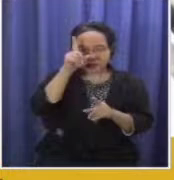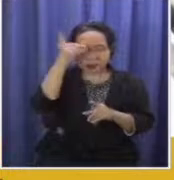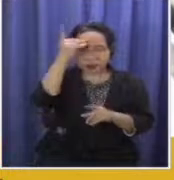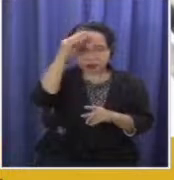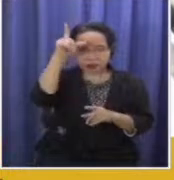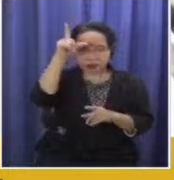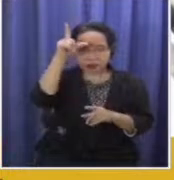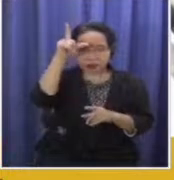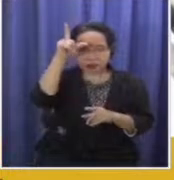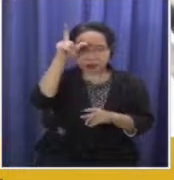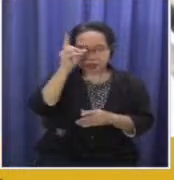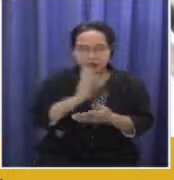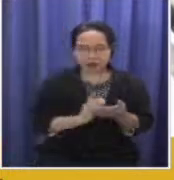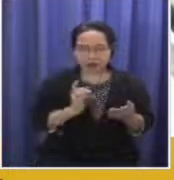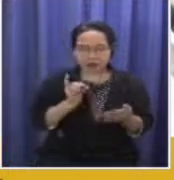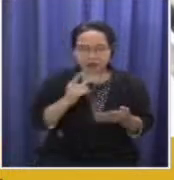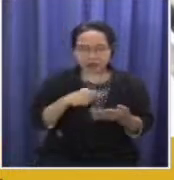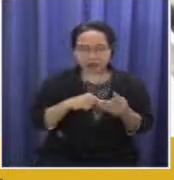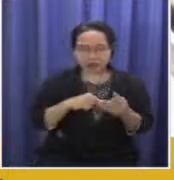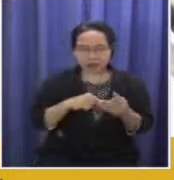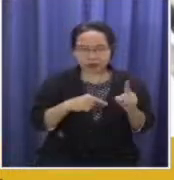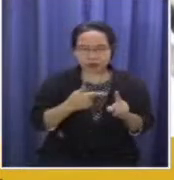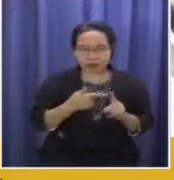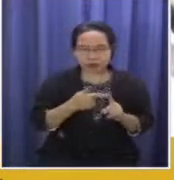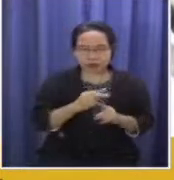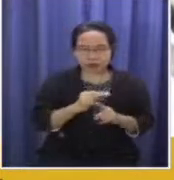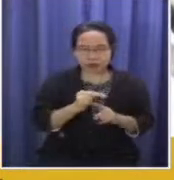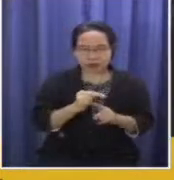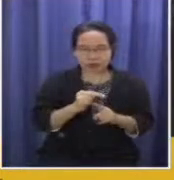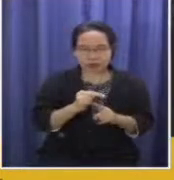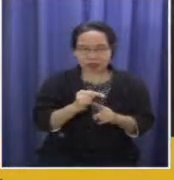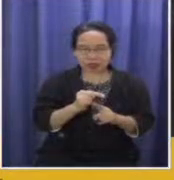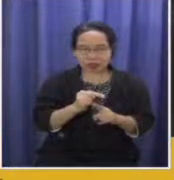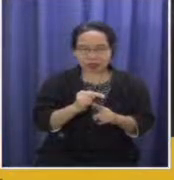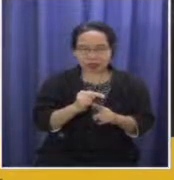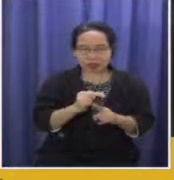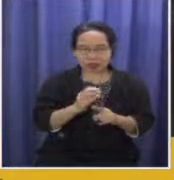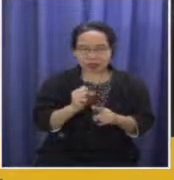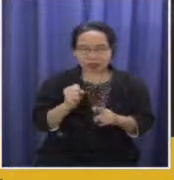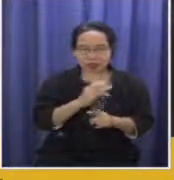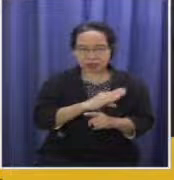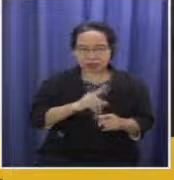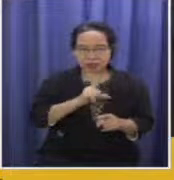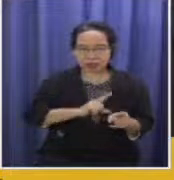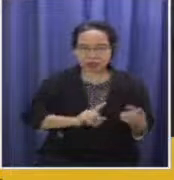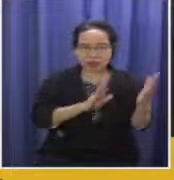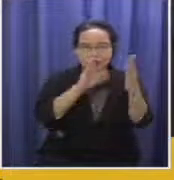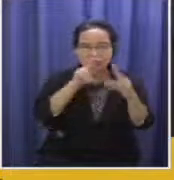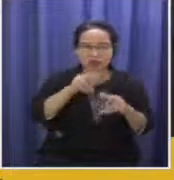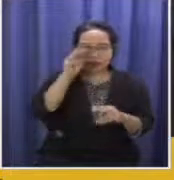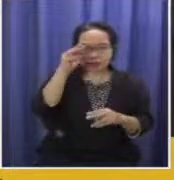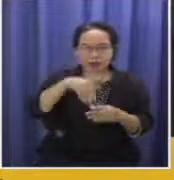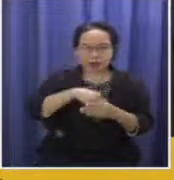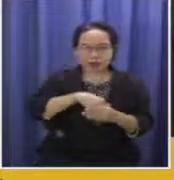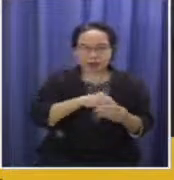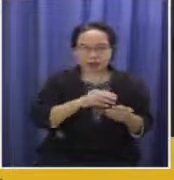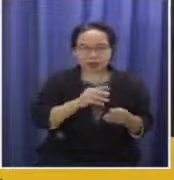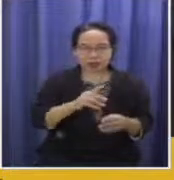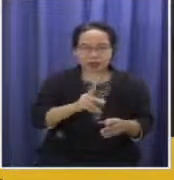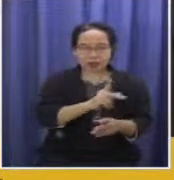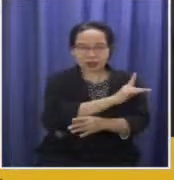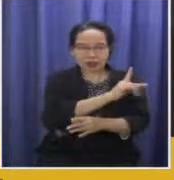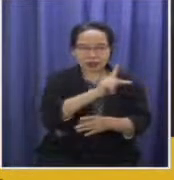Daniel, 18:1 of Genesis. And the Lord appeared unto him in the plains